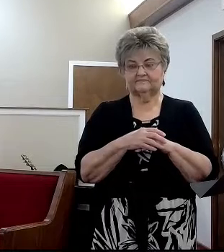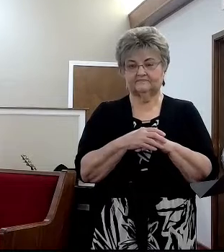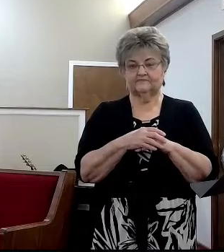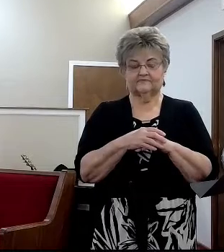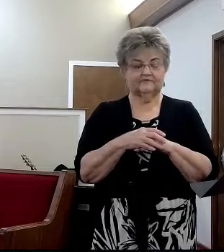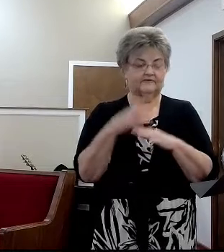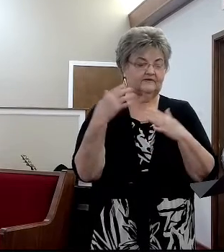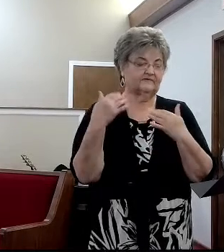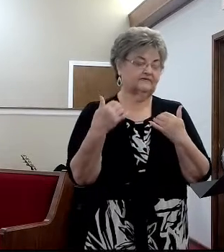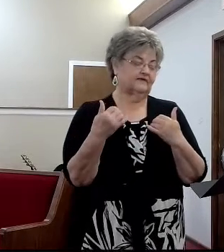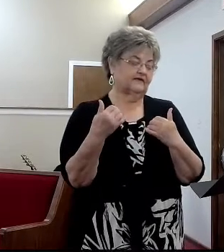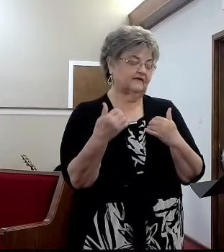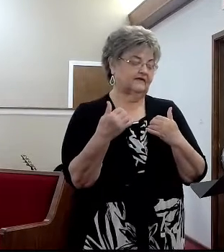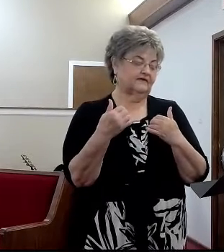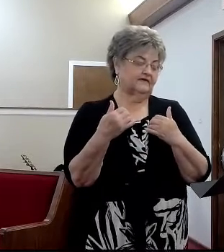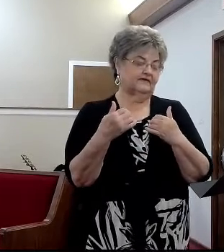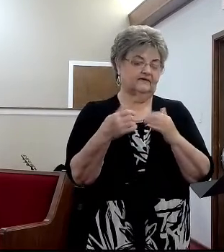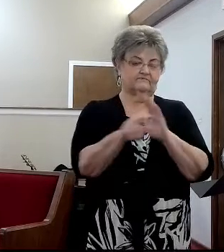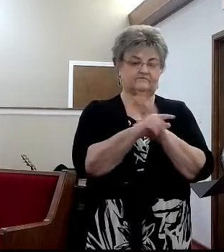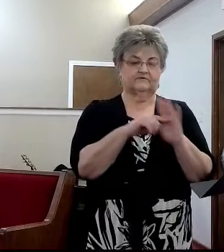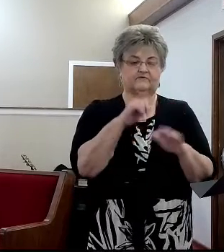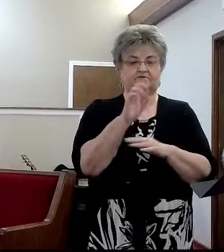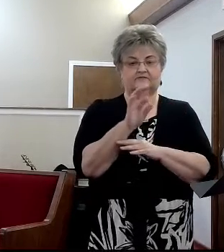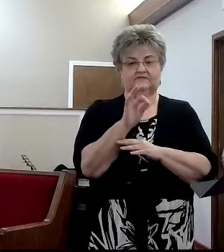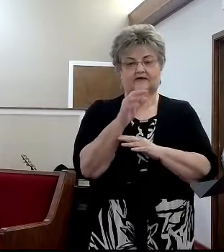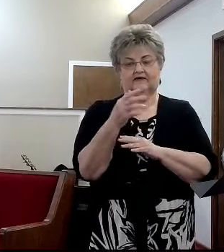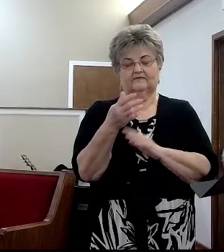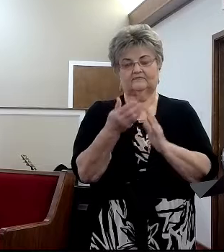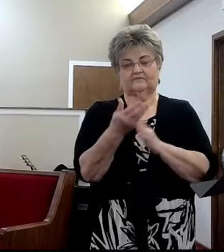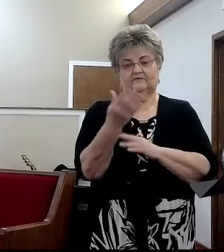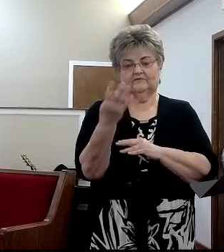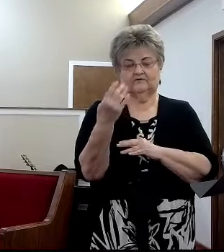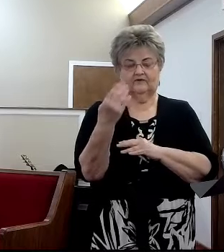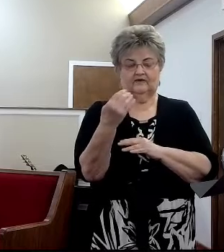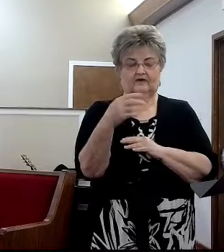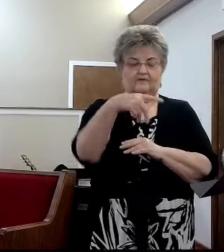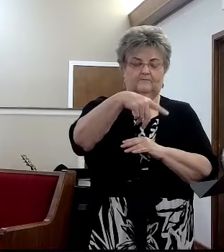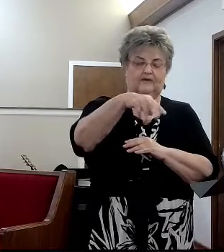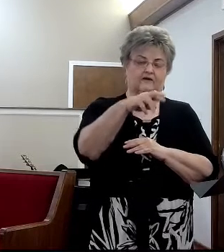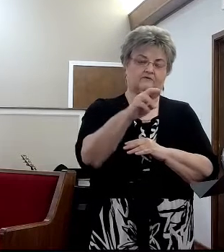Let's go 9 through 14. So in Proverbs 8,